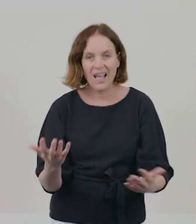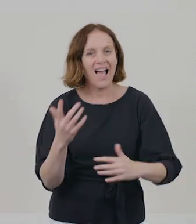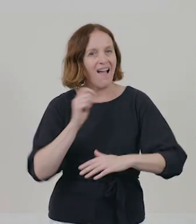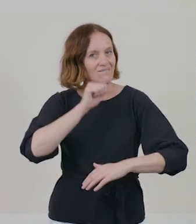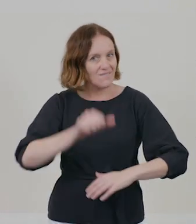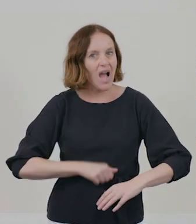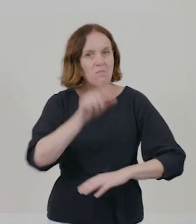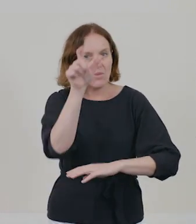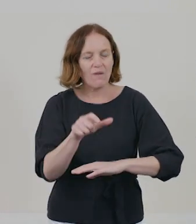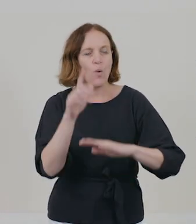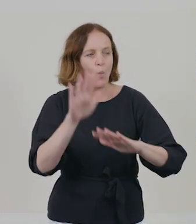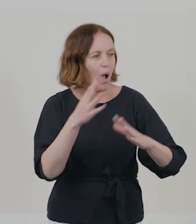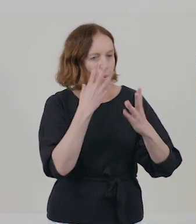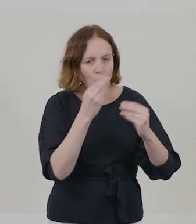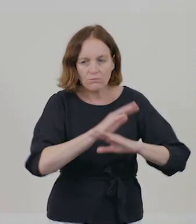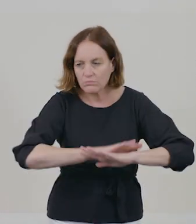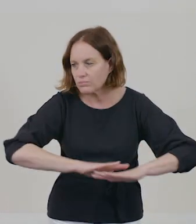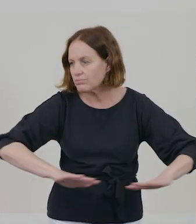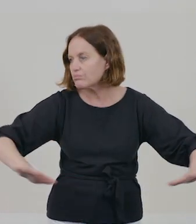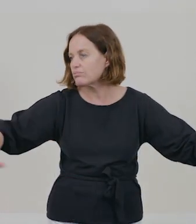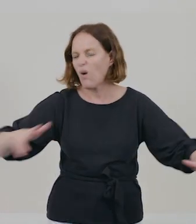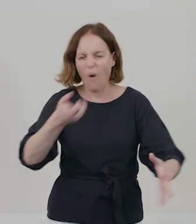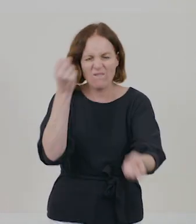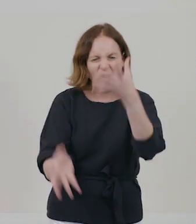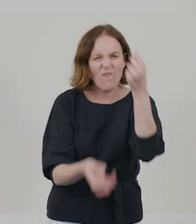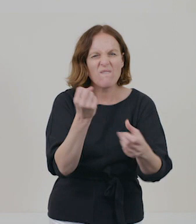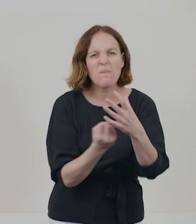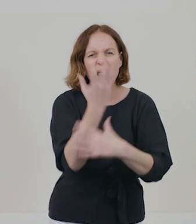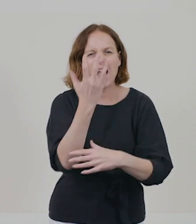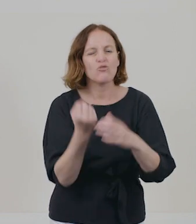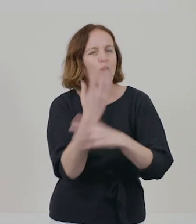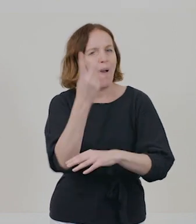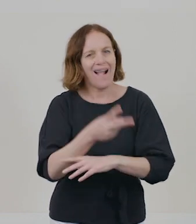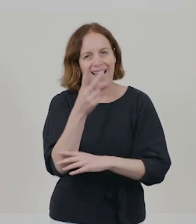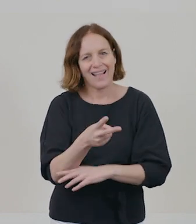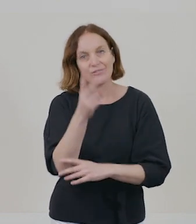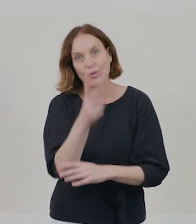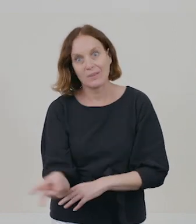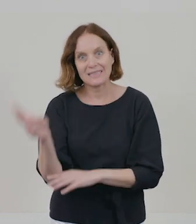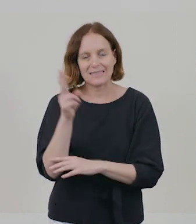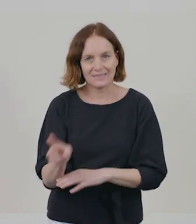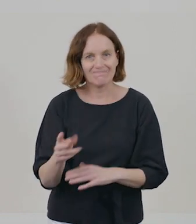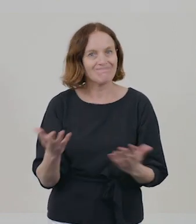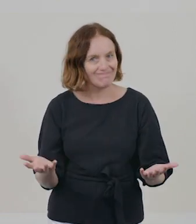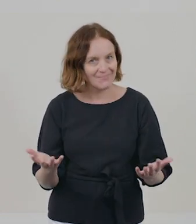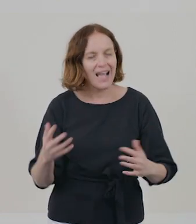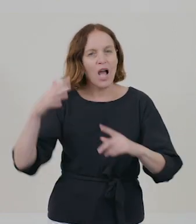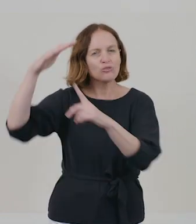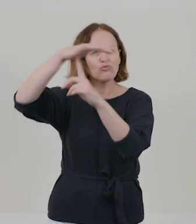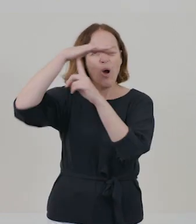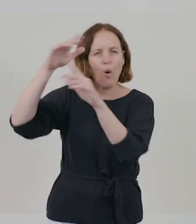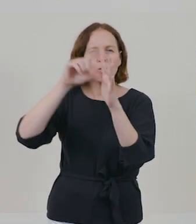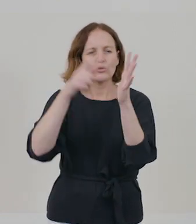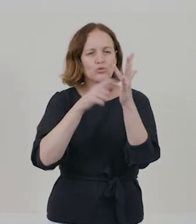wait for the water to disappear, remove the damaged plants and start growing new plants all over again. And